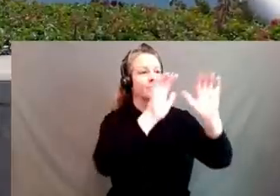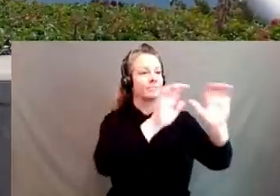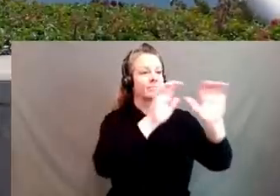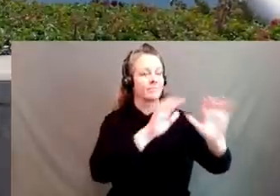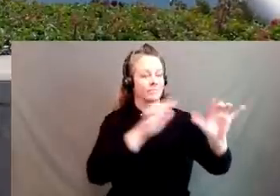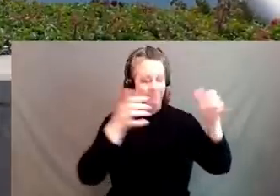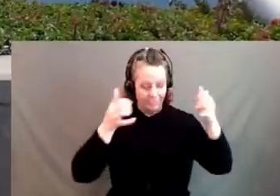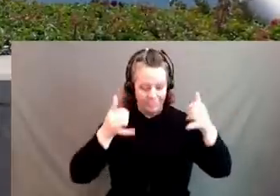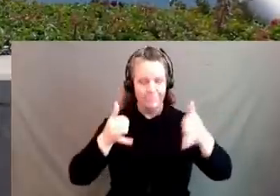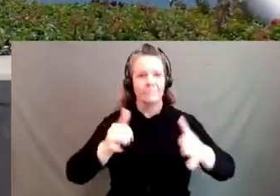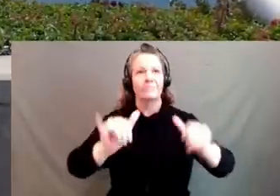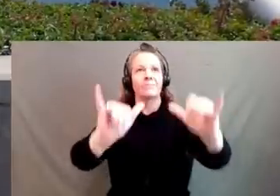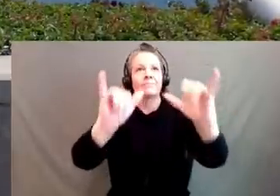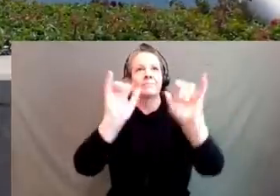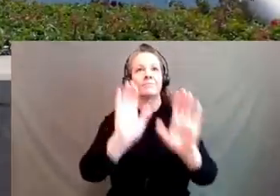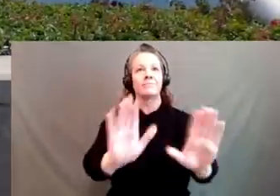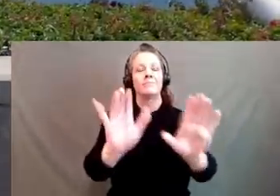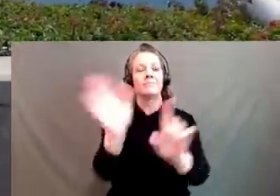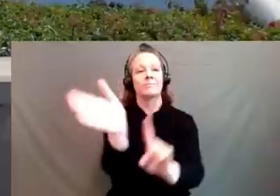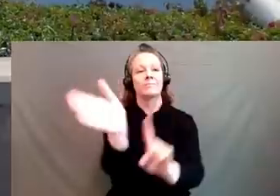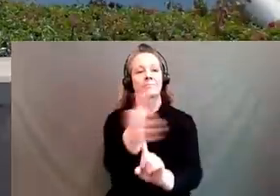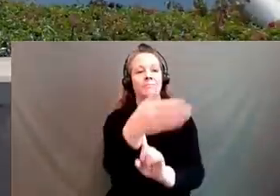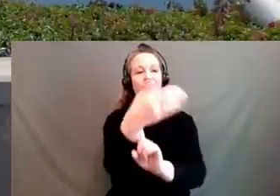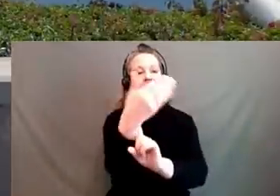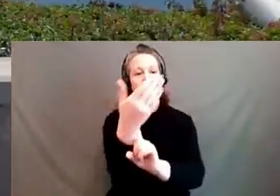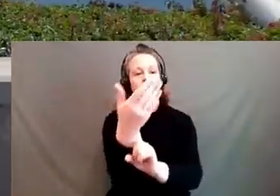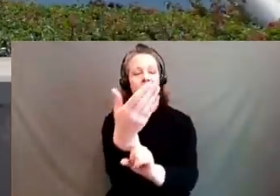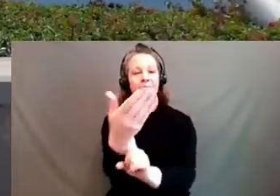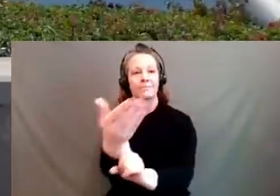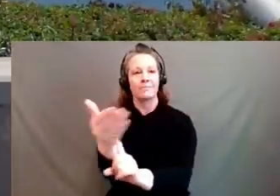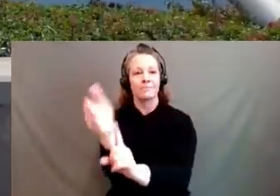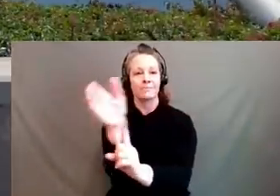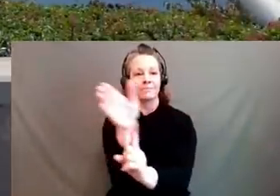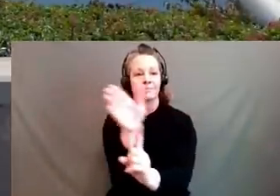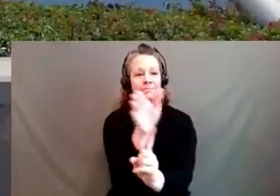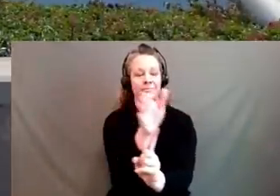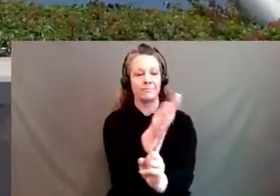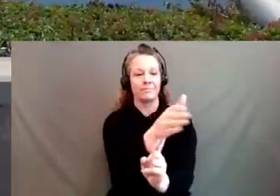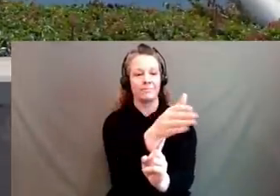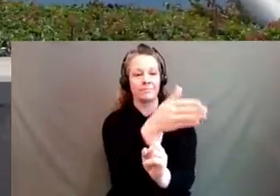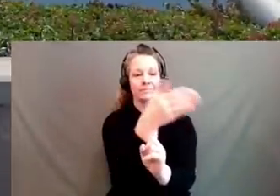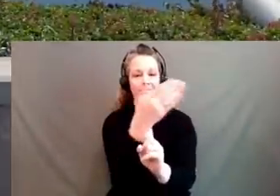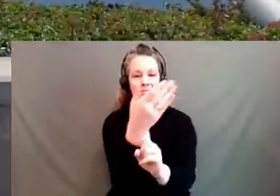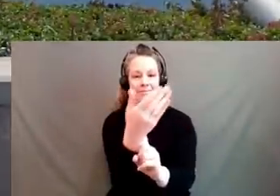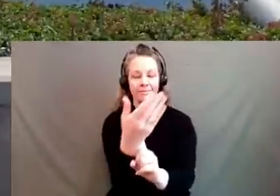star-spangled banner yet wave